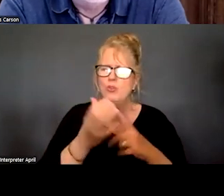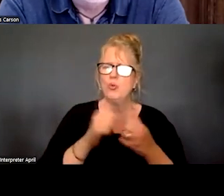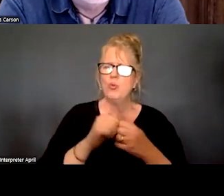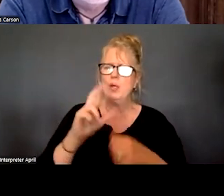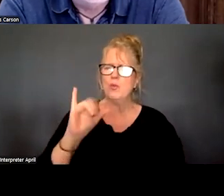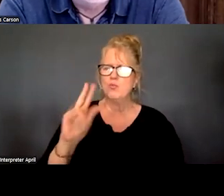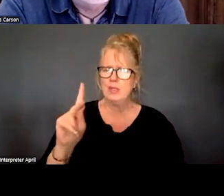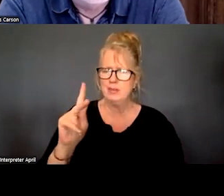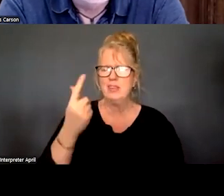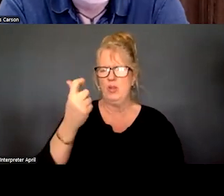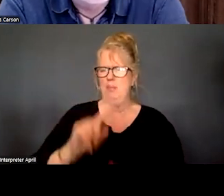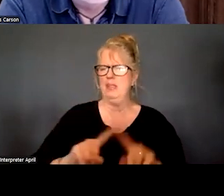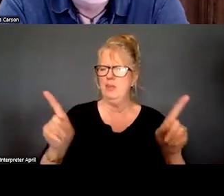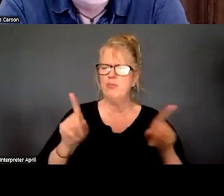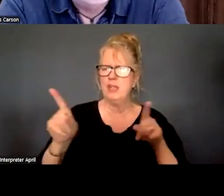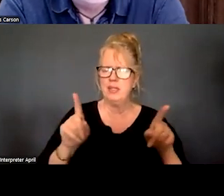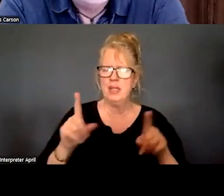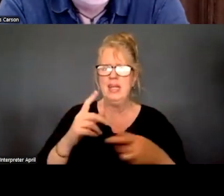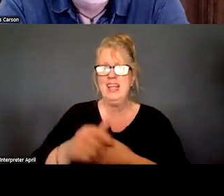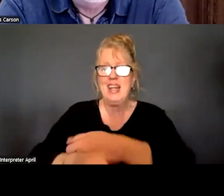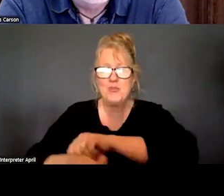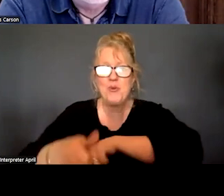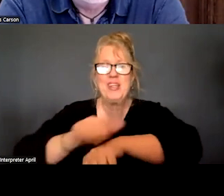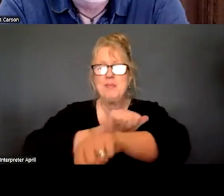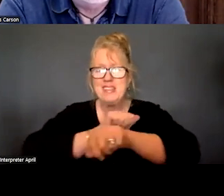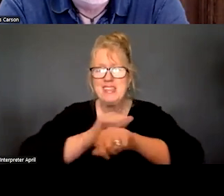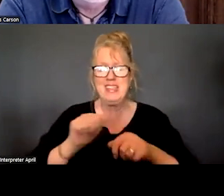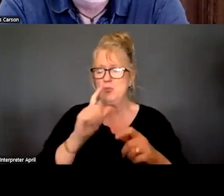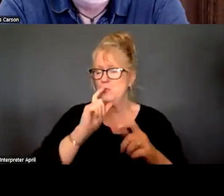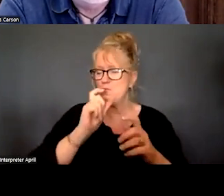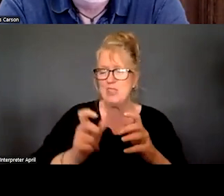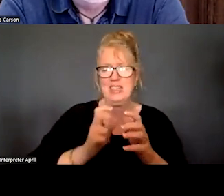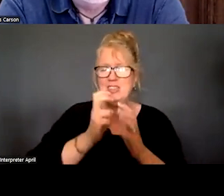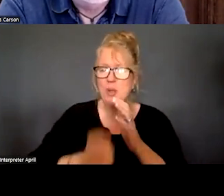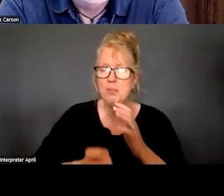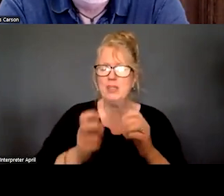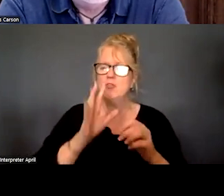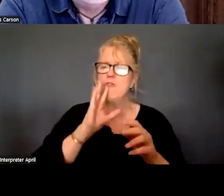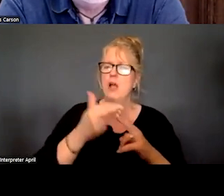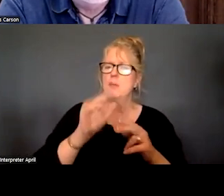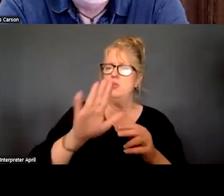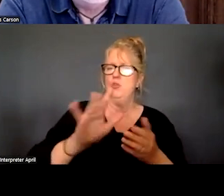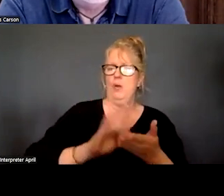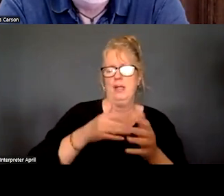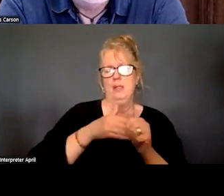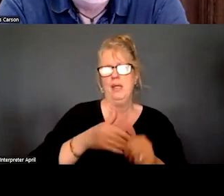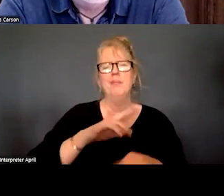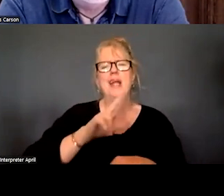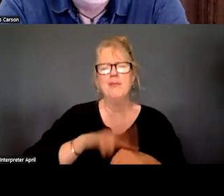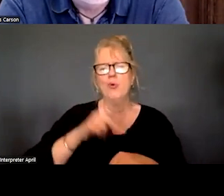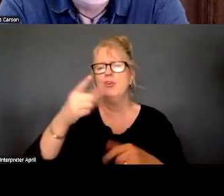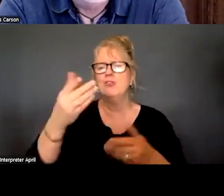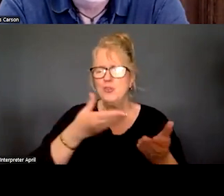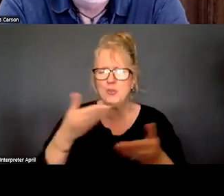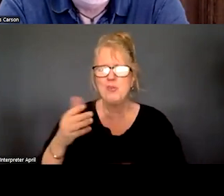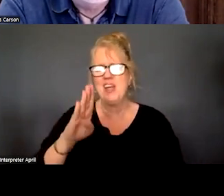and rolling up the sleeves and jumping in to talk about your medical leadership. Of course, you guys brought in Margie